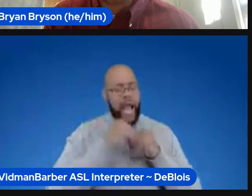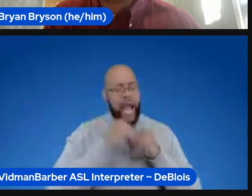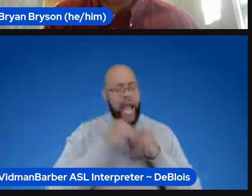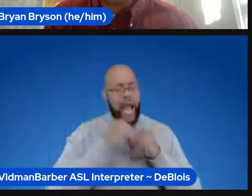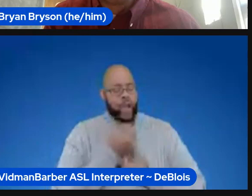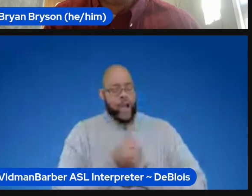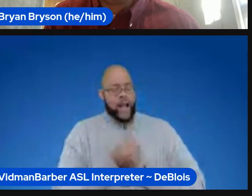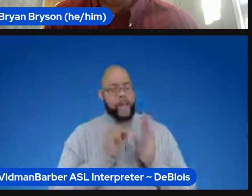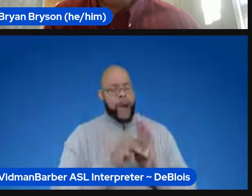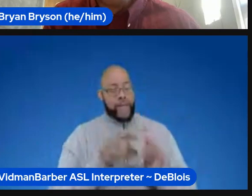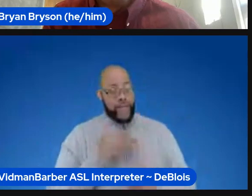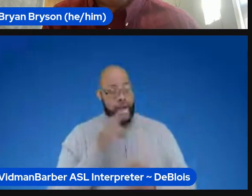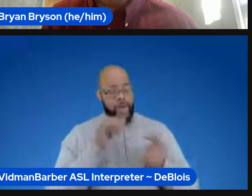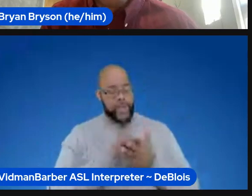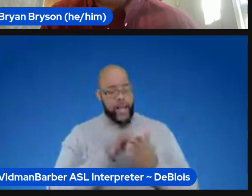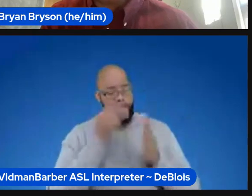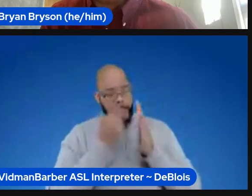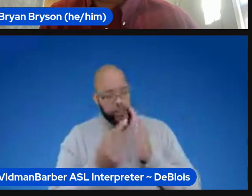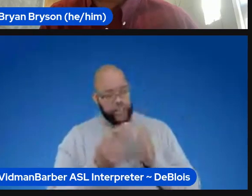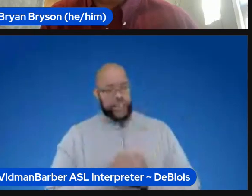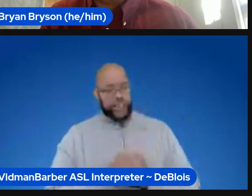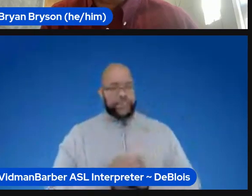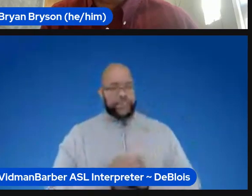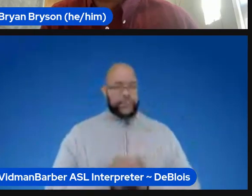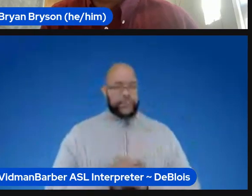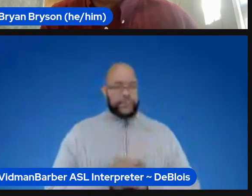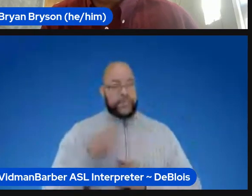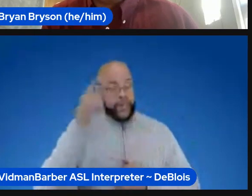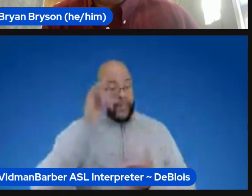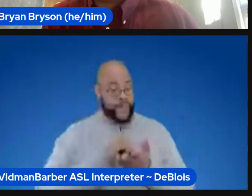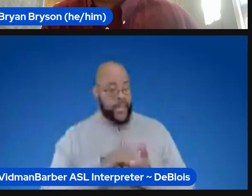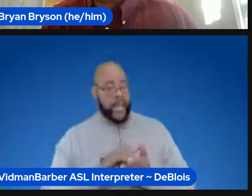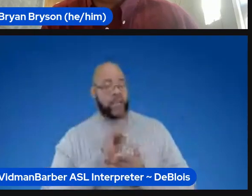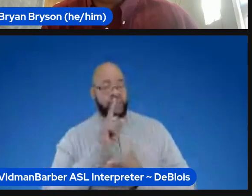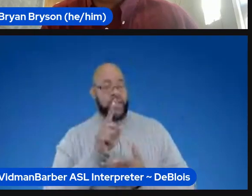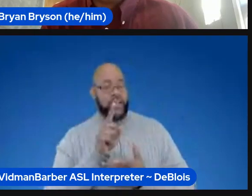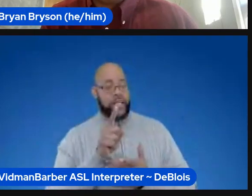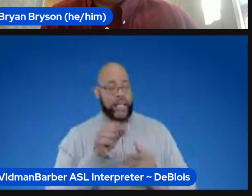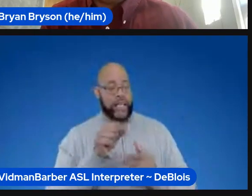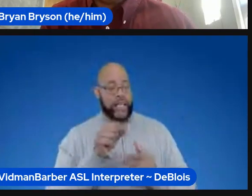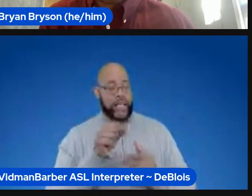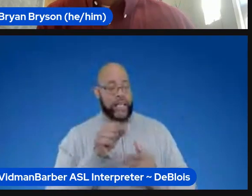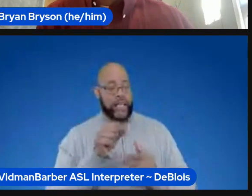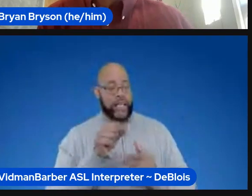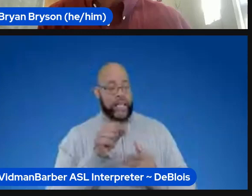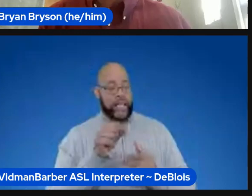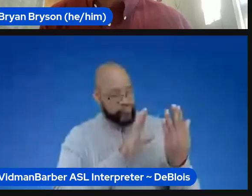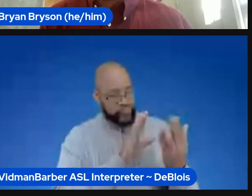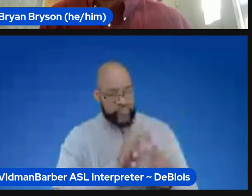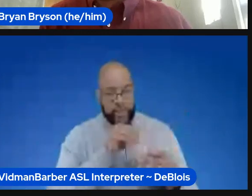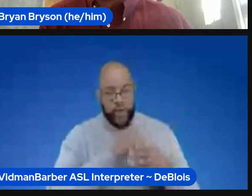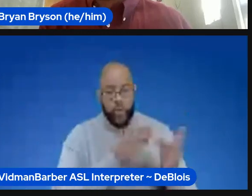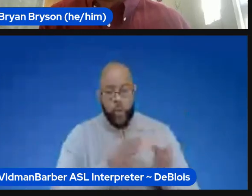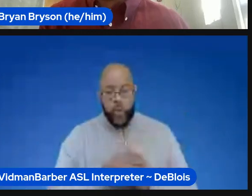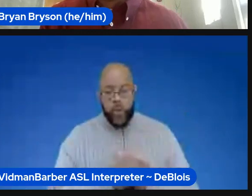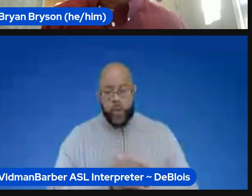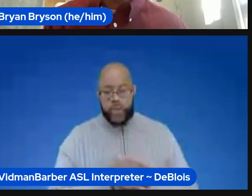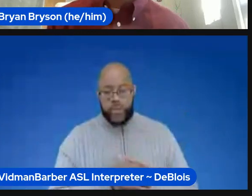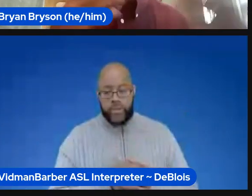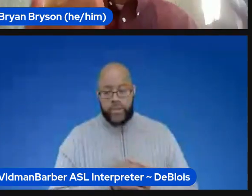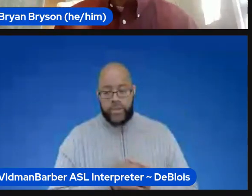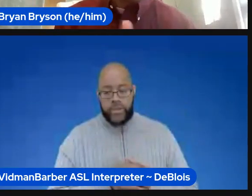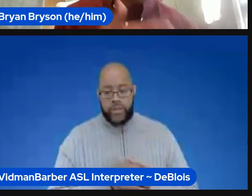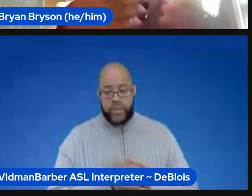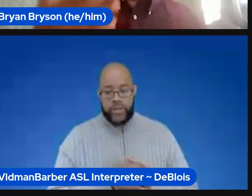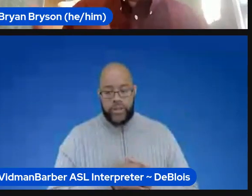was about the prediction it was making. And I think this is going to be a frontier that we have to confront in the biological machine learning space,